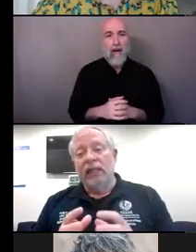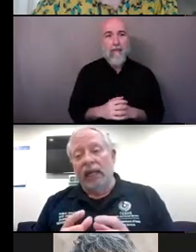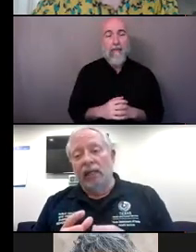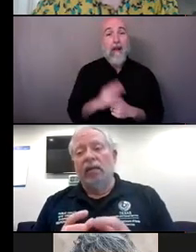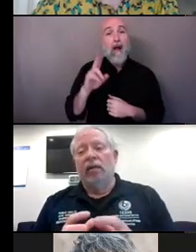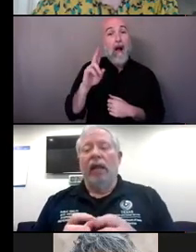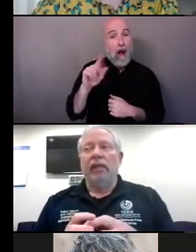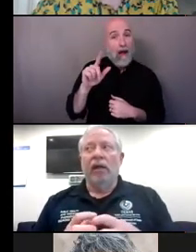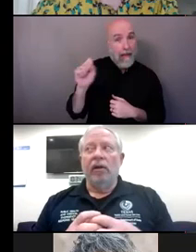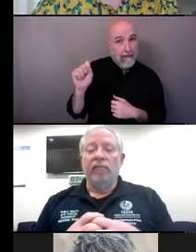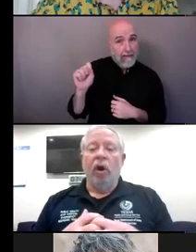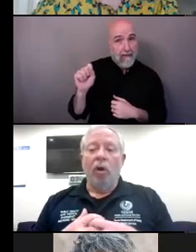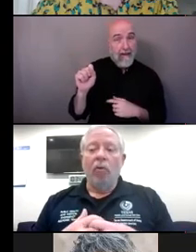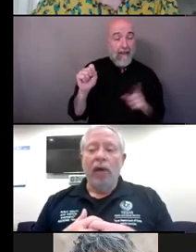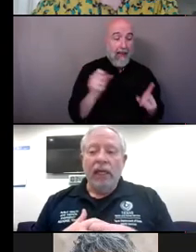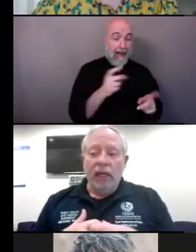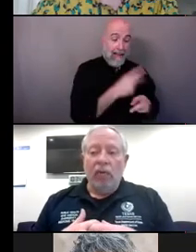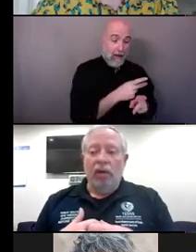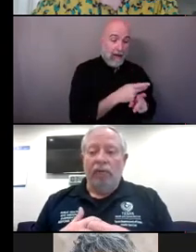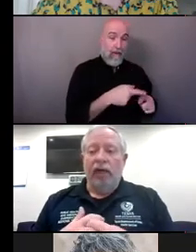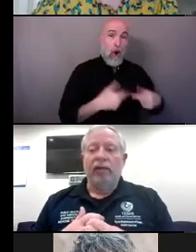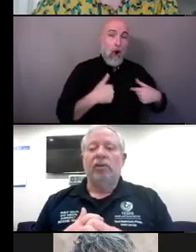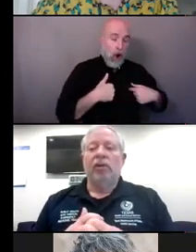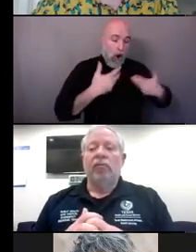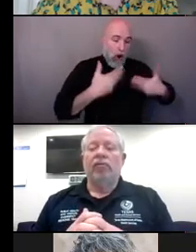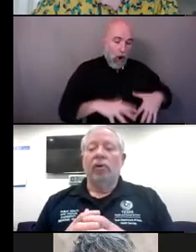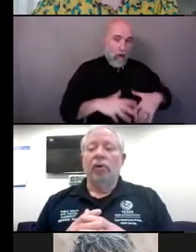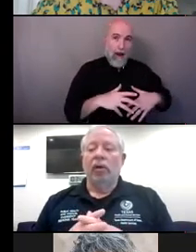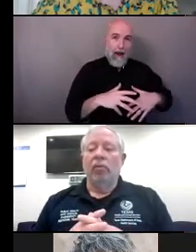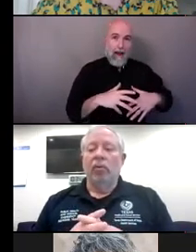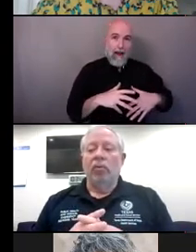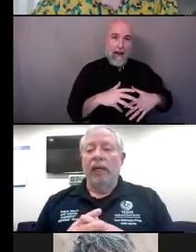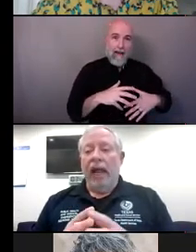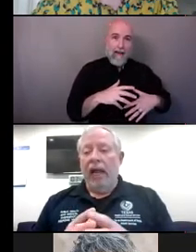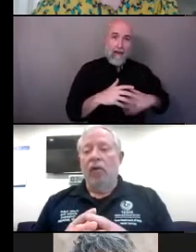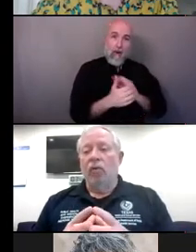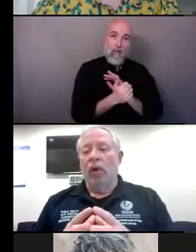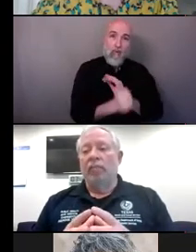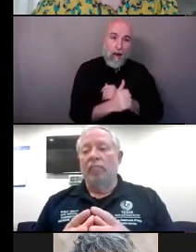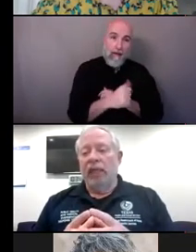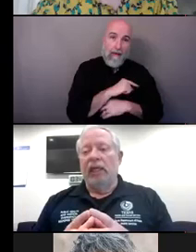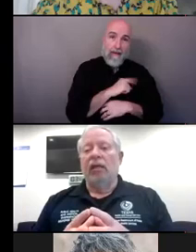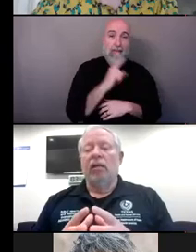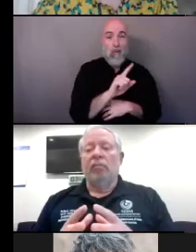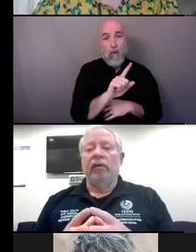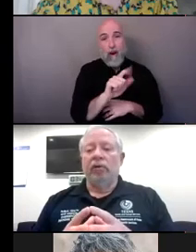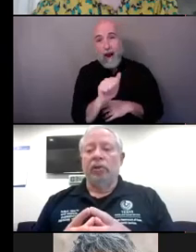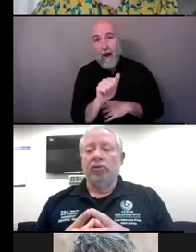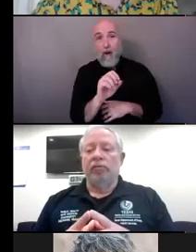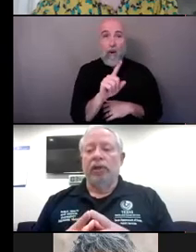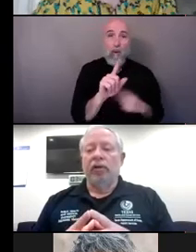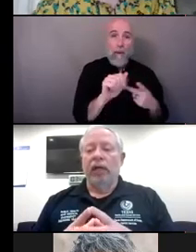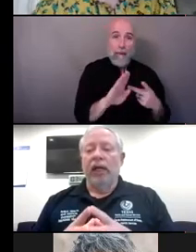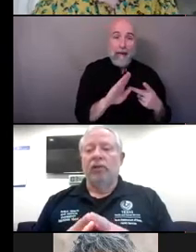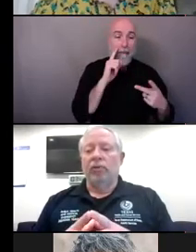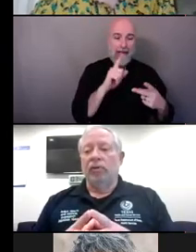unless again, that caregiver already qualifies for 1A or 1B by virtue